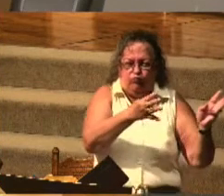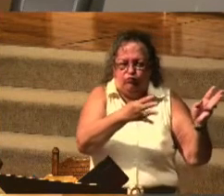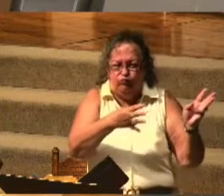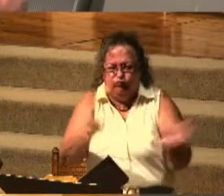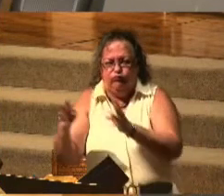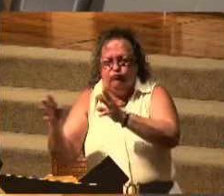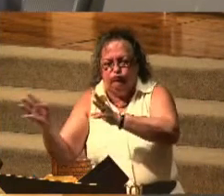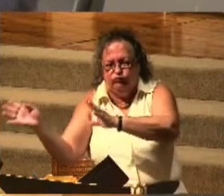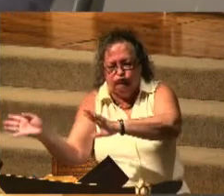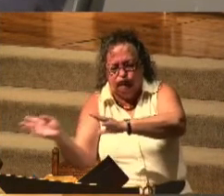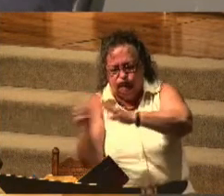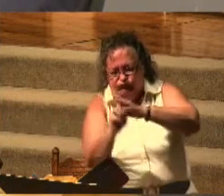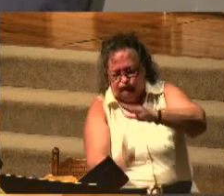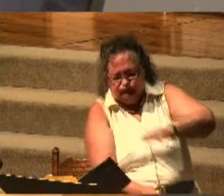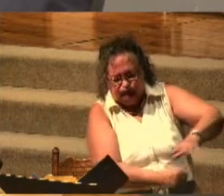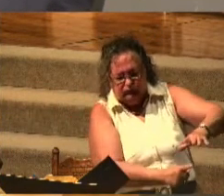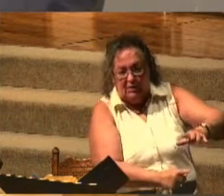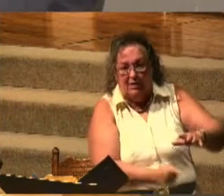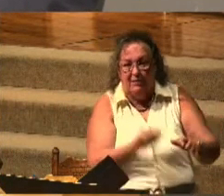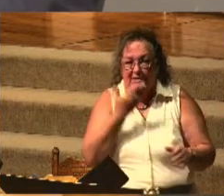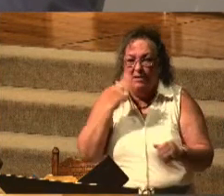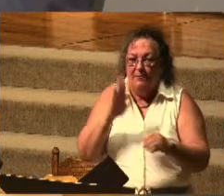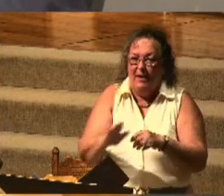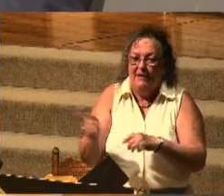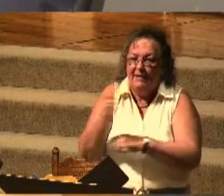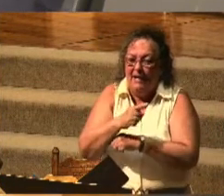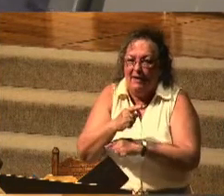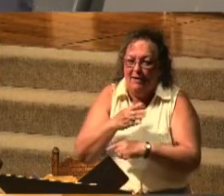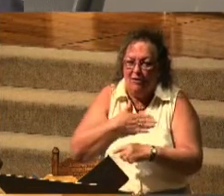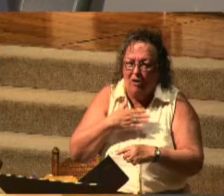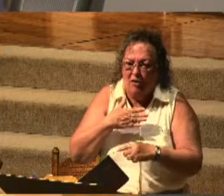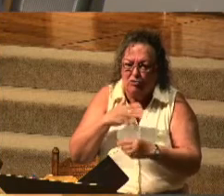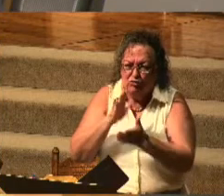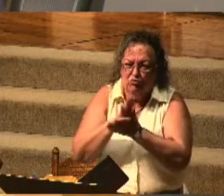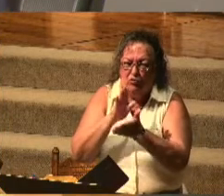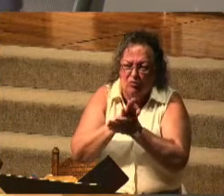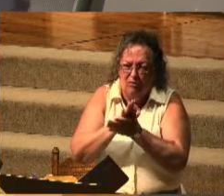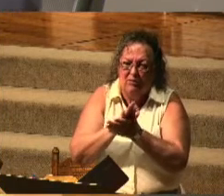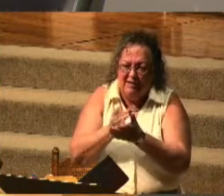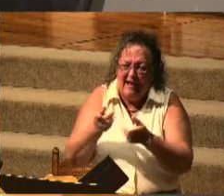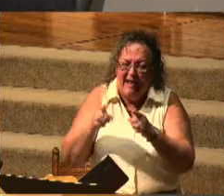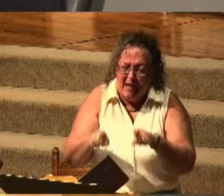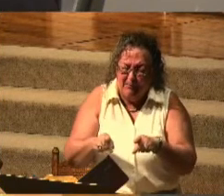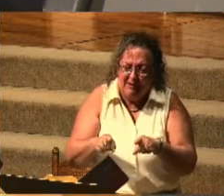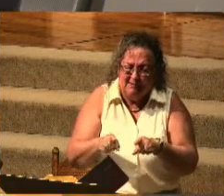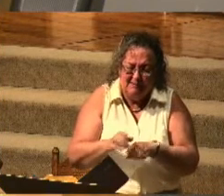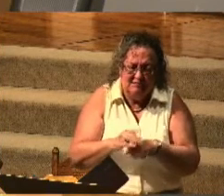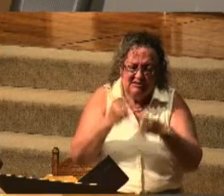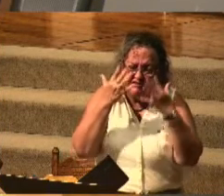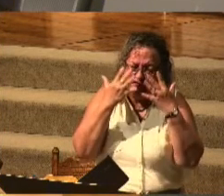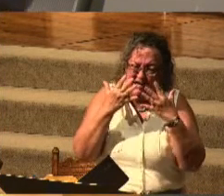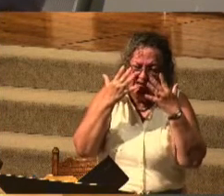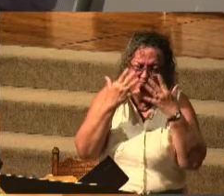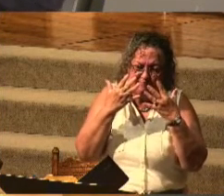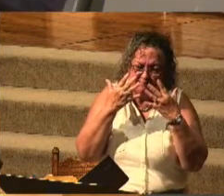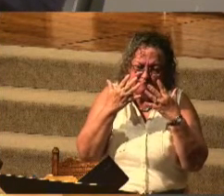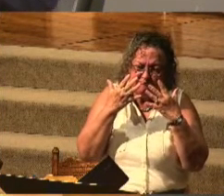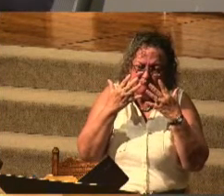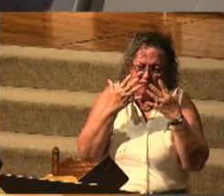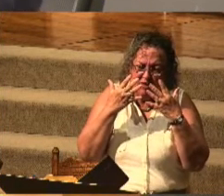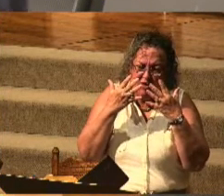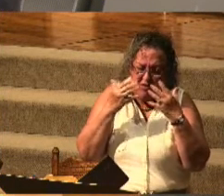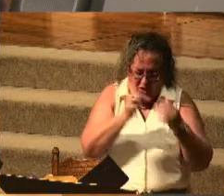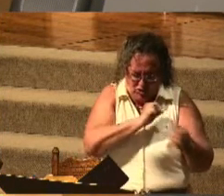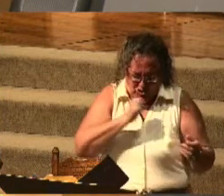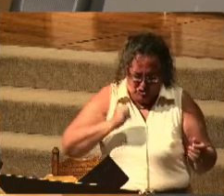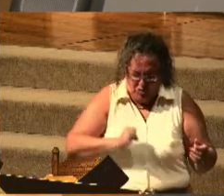under. It was a bad day in Rock Hill High School when that happens, I can tell you that. Oh, the Superman died. They